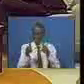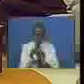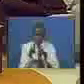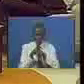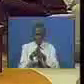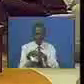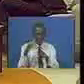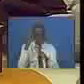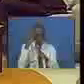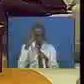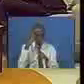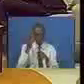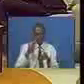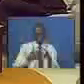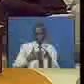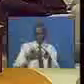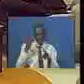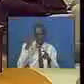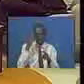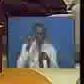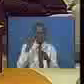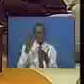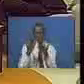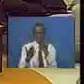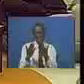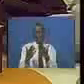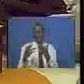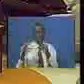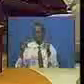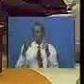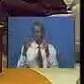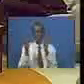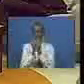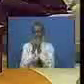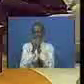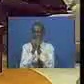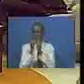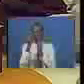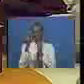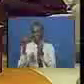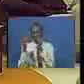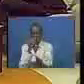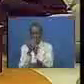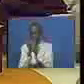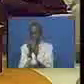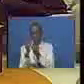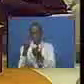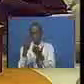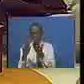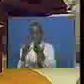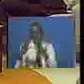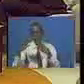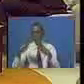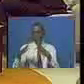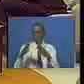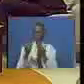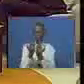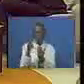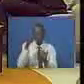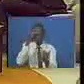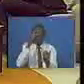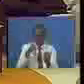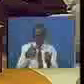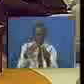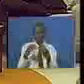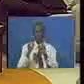was brought to my notice maybe in 2010 end or 11 that many of these children who are single parent children and children